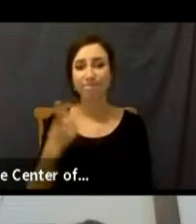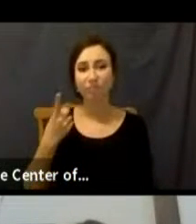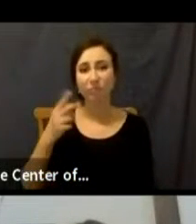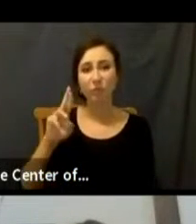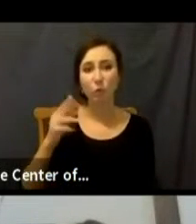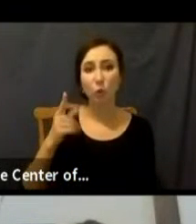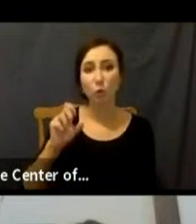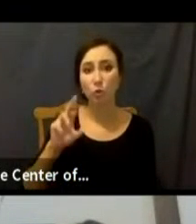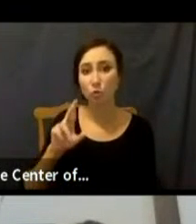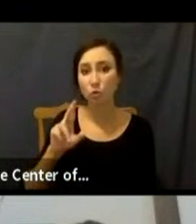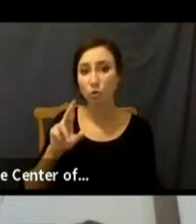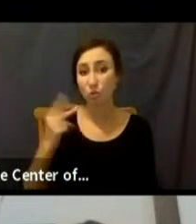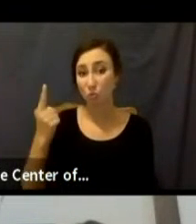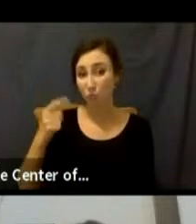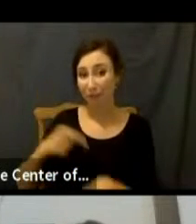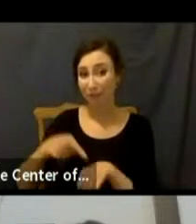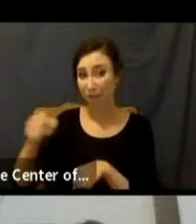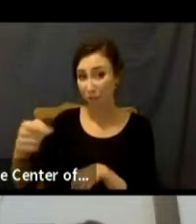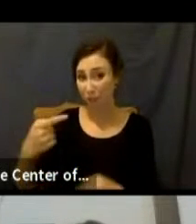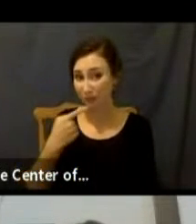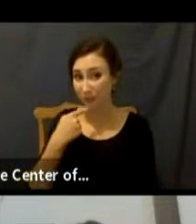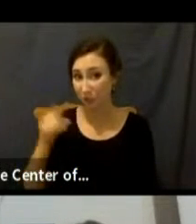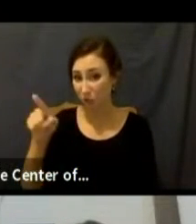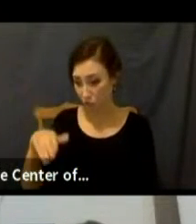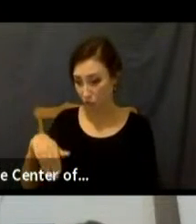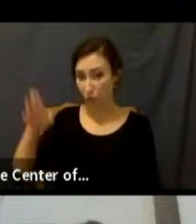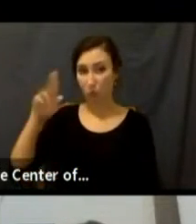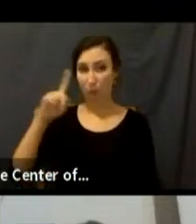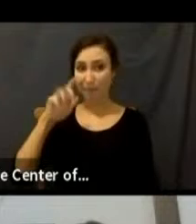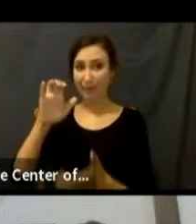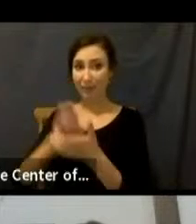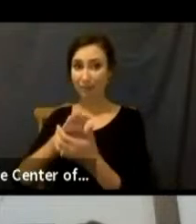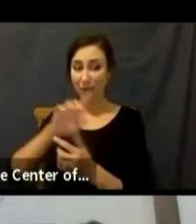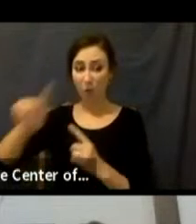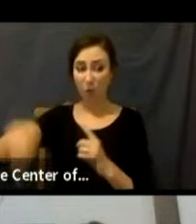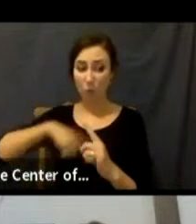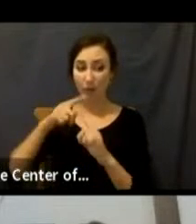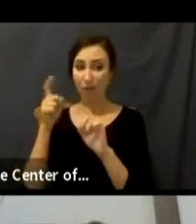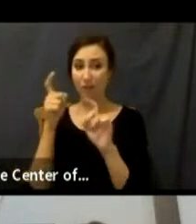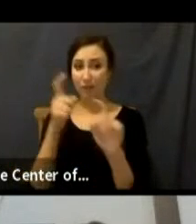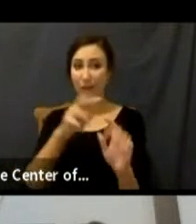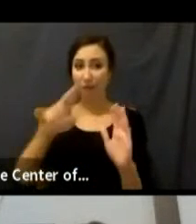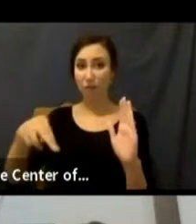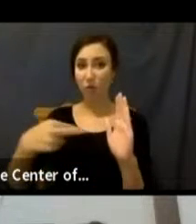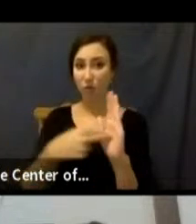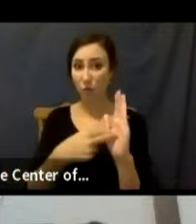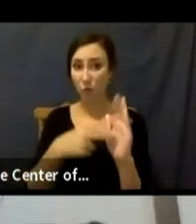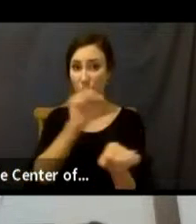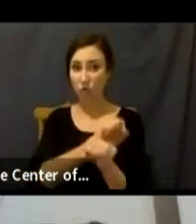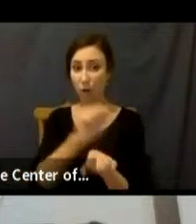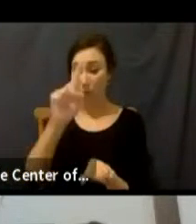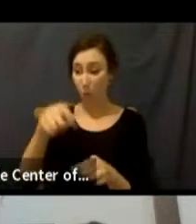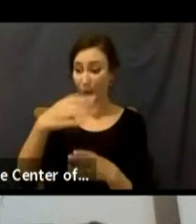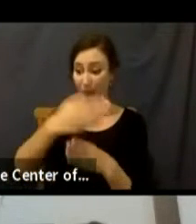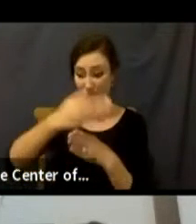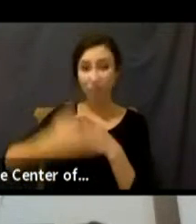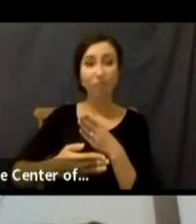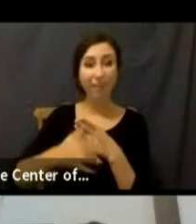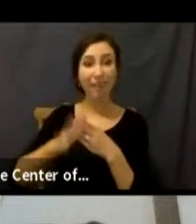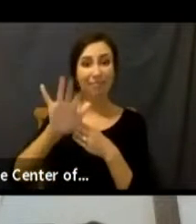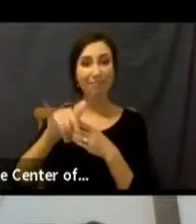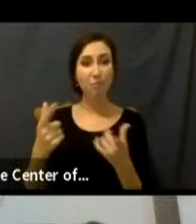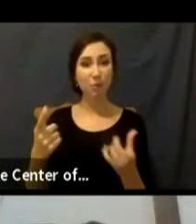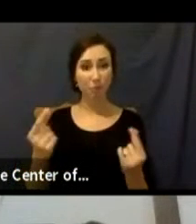you were raised to believe that once you're given a task, you're supposed to complete it. And that's what we've done. And this all